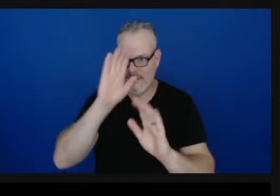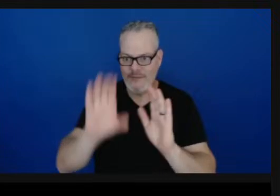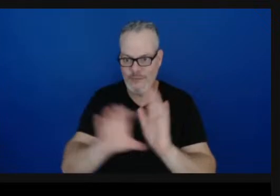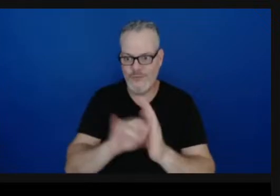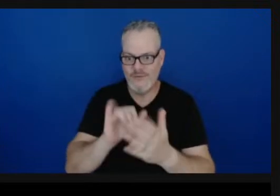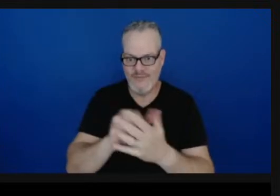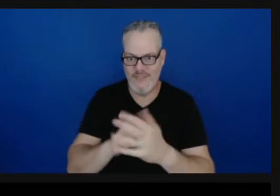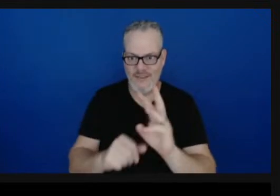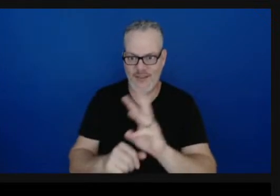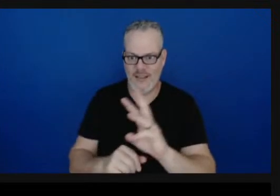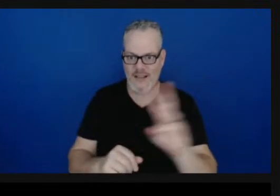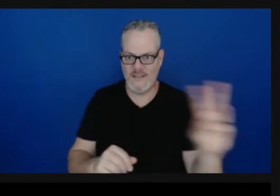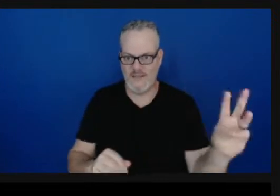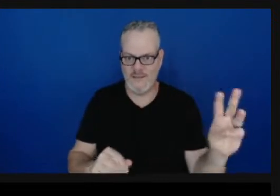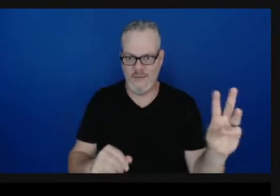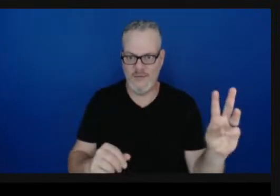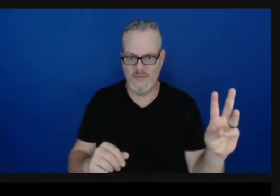fissure